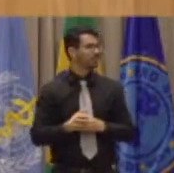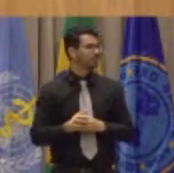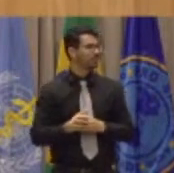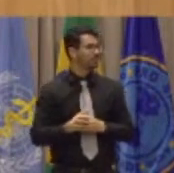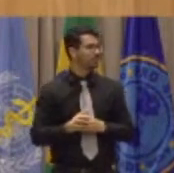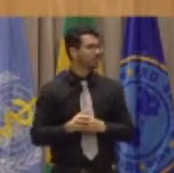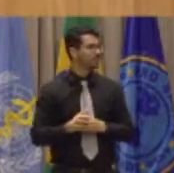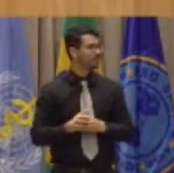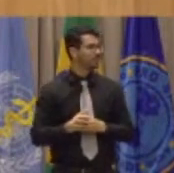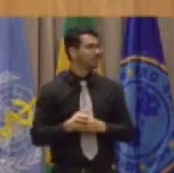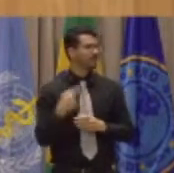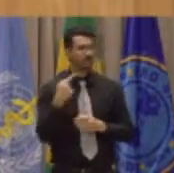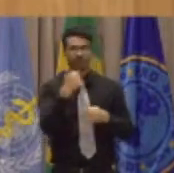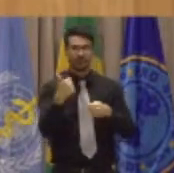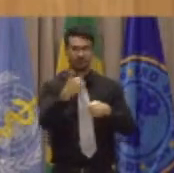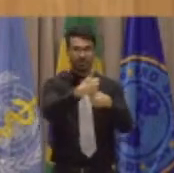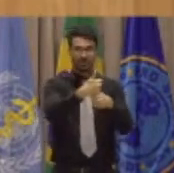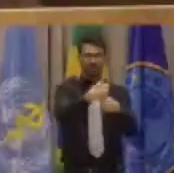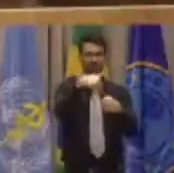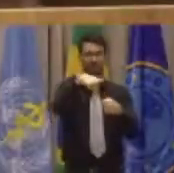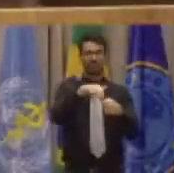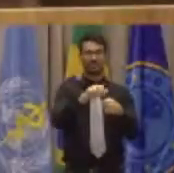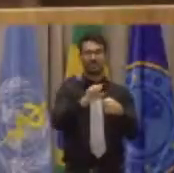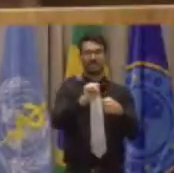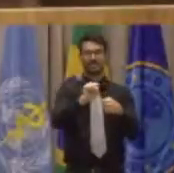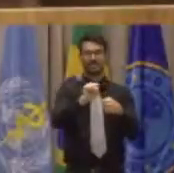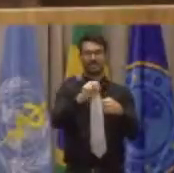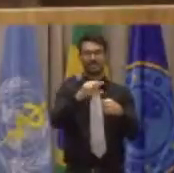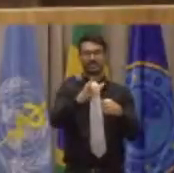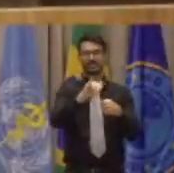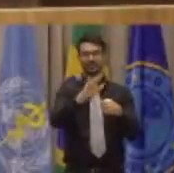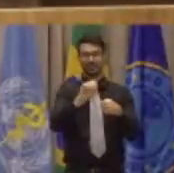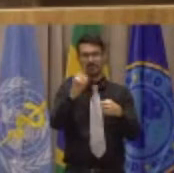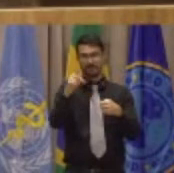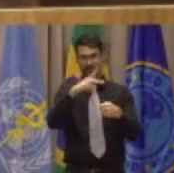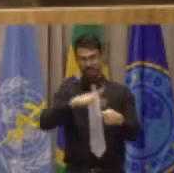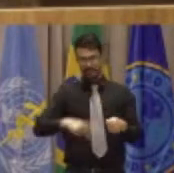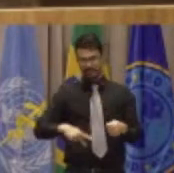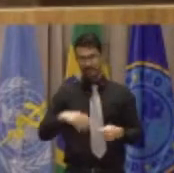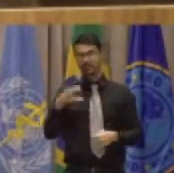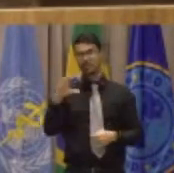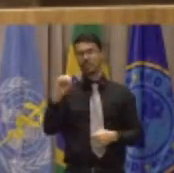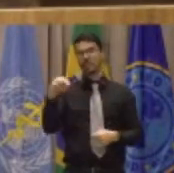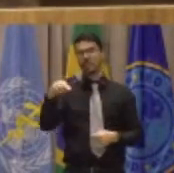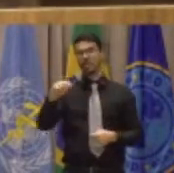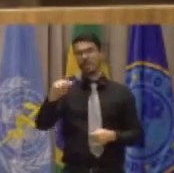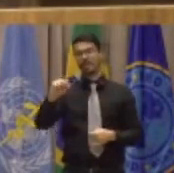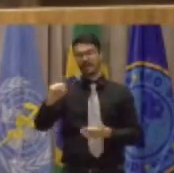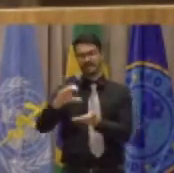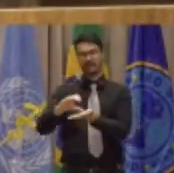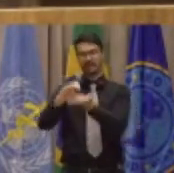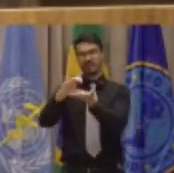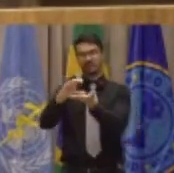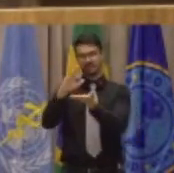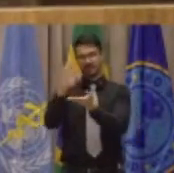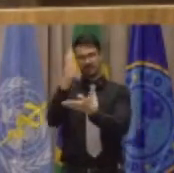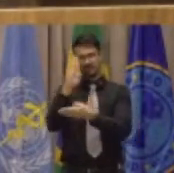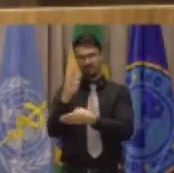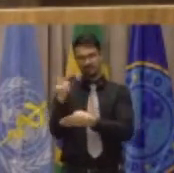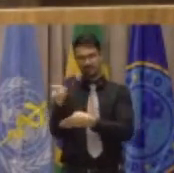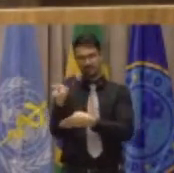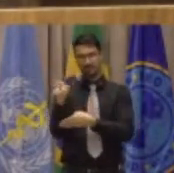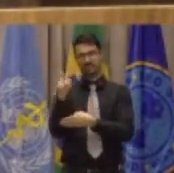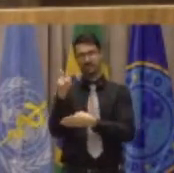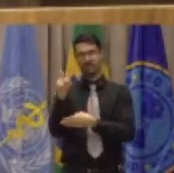this speech. Nezio, it's the president of CONAIS, and he presents a very